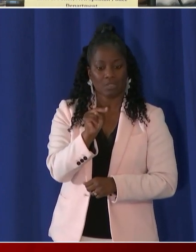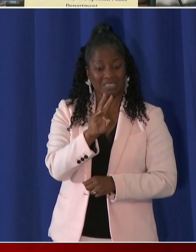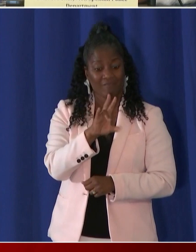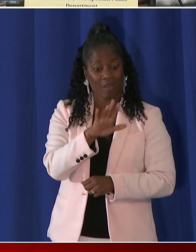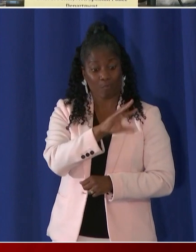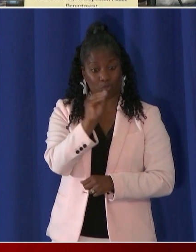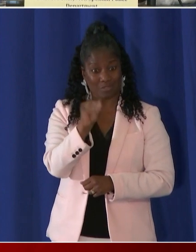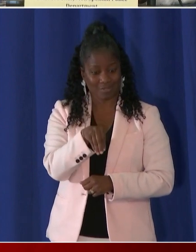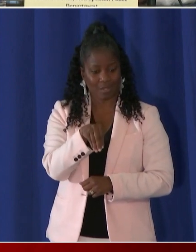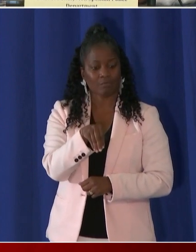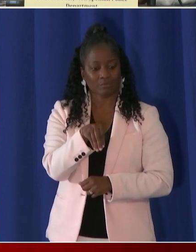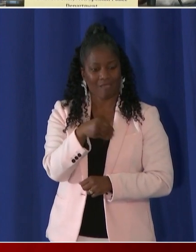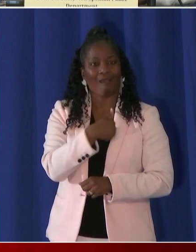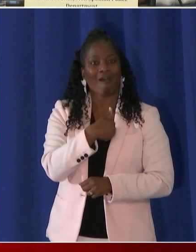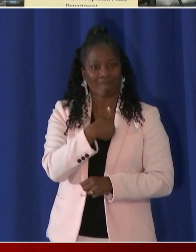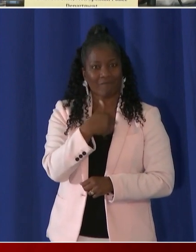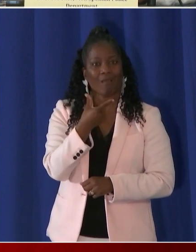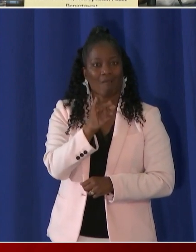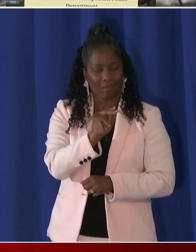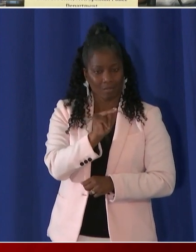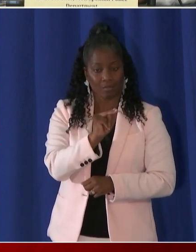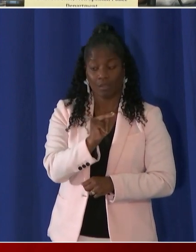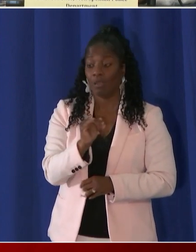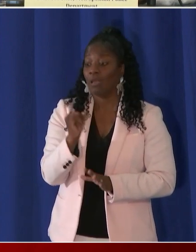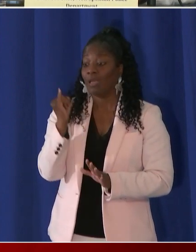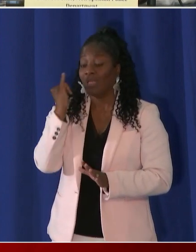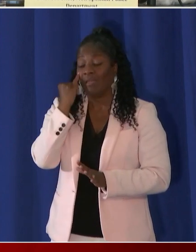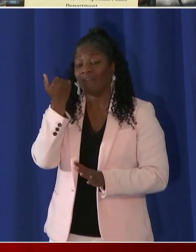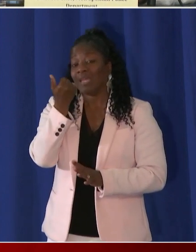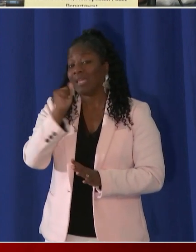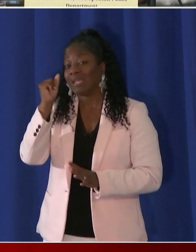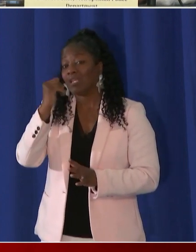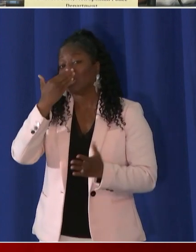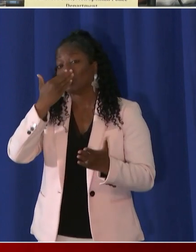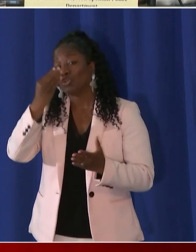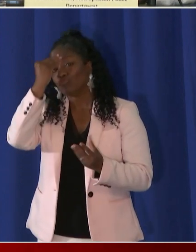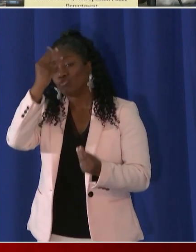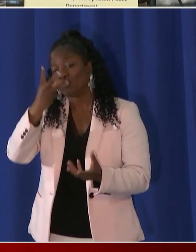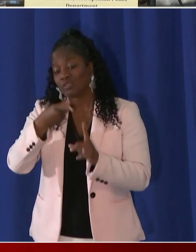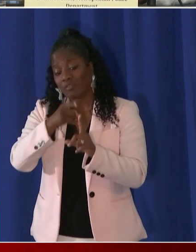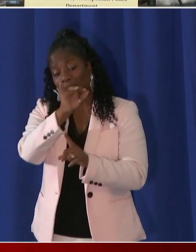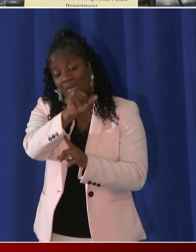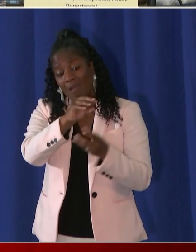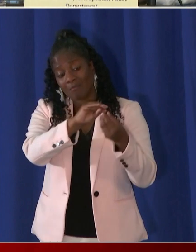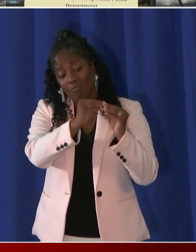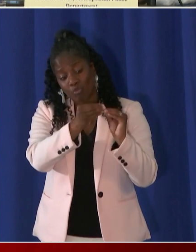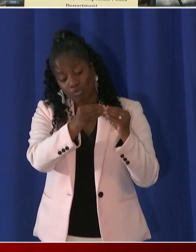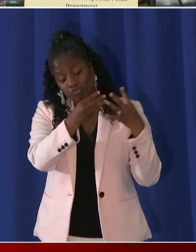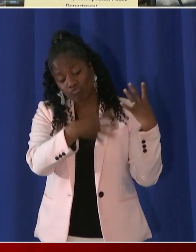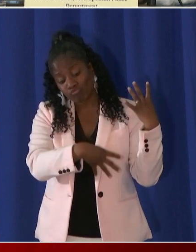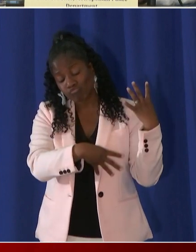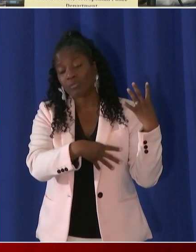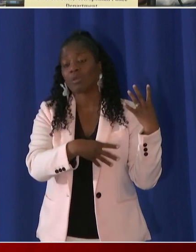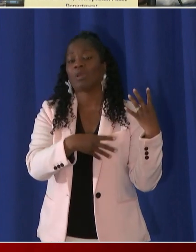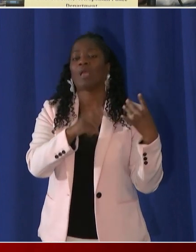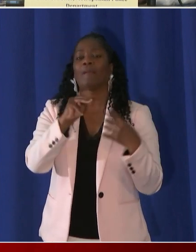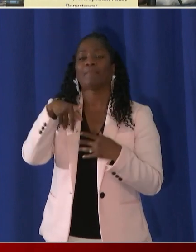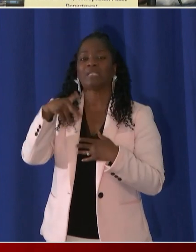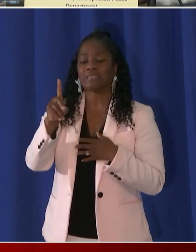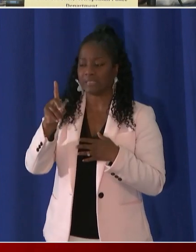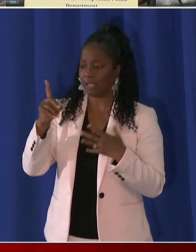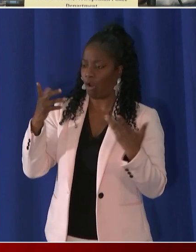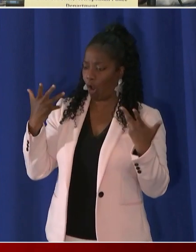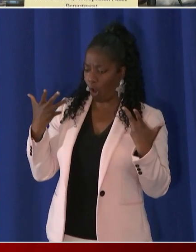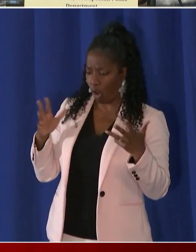those cases. If there is any good news that come out of that, is that the MPD has closed by